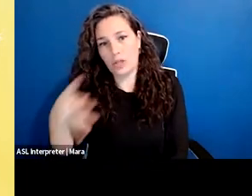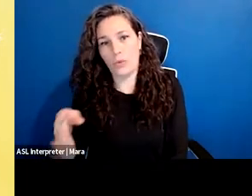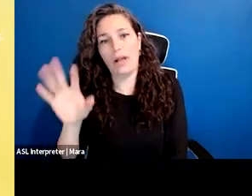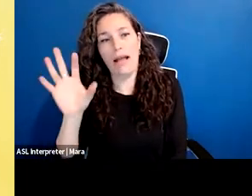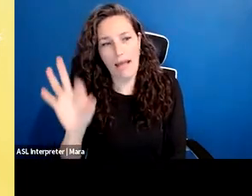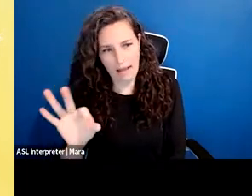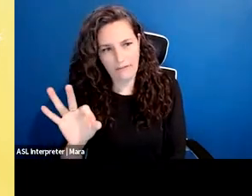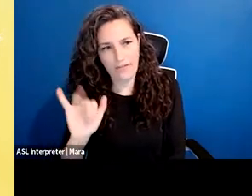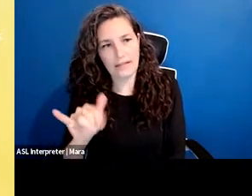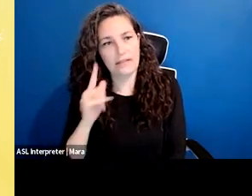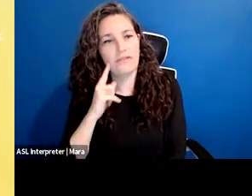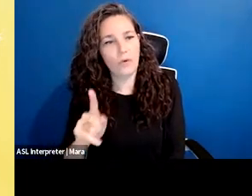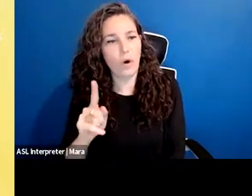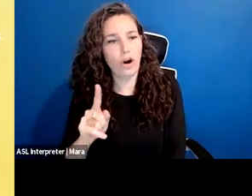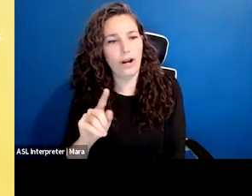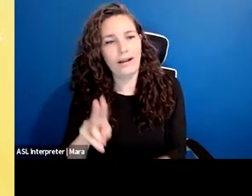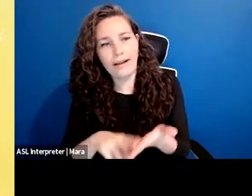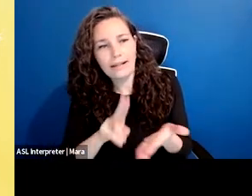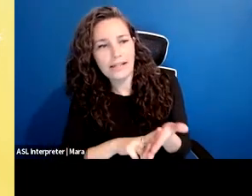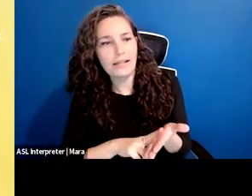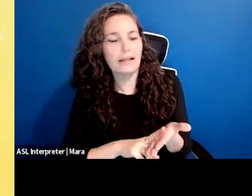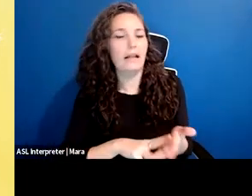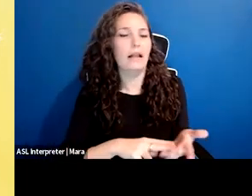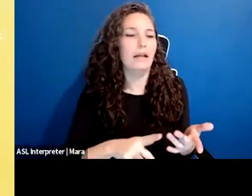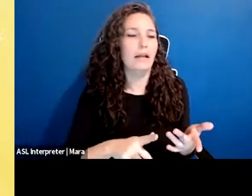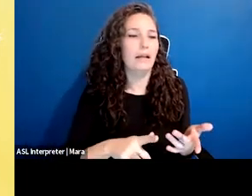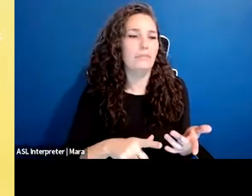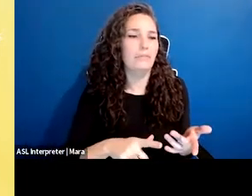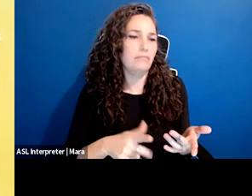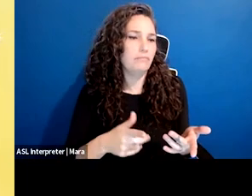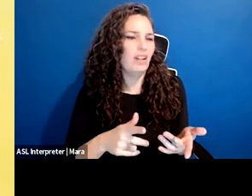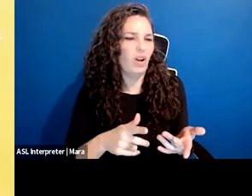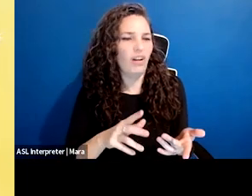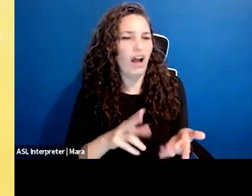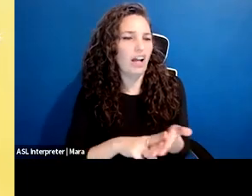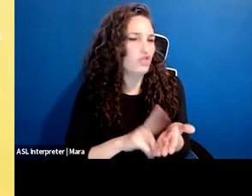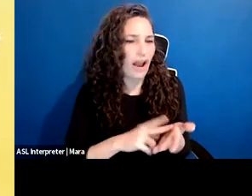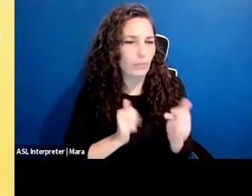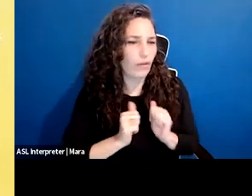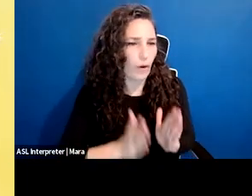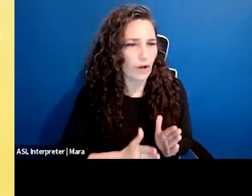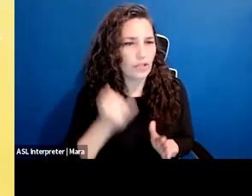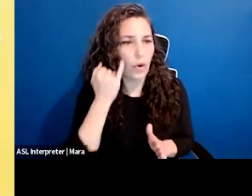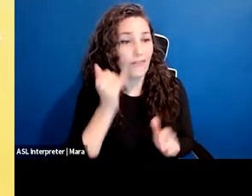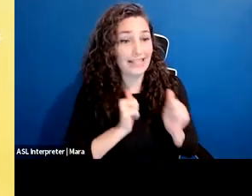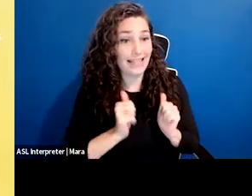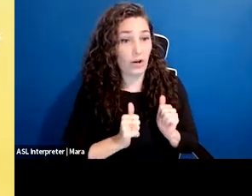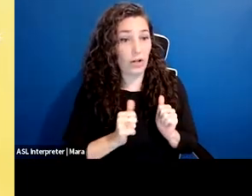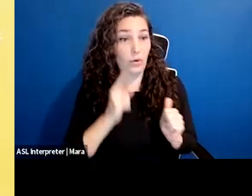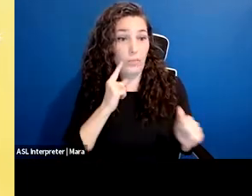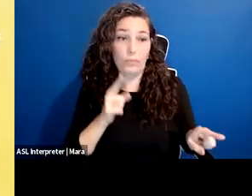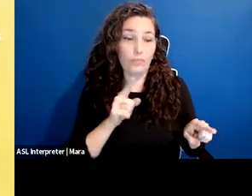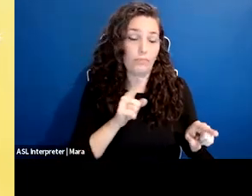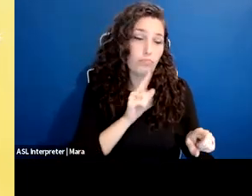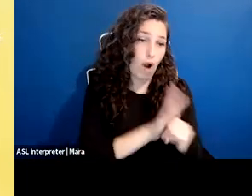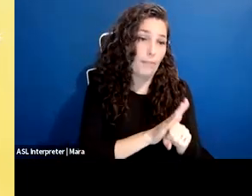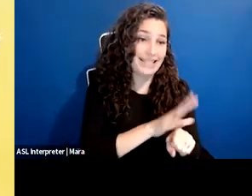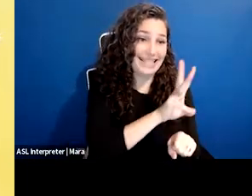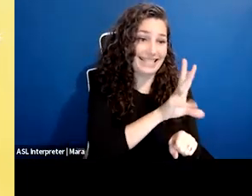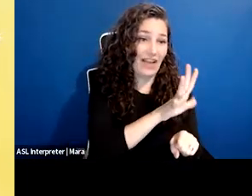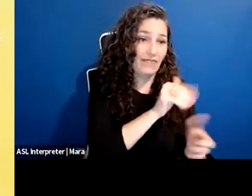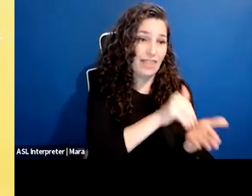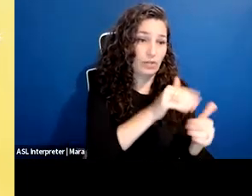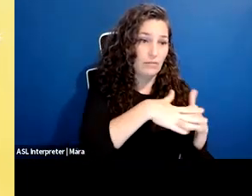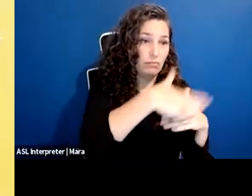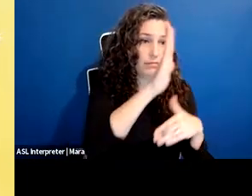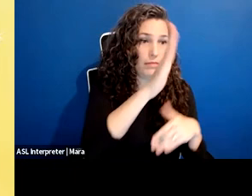contract performers. For theatrical motion pictures, it's anybody guaranteed $65,000 or more. For television and